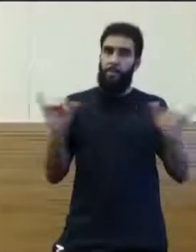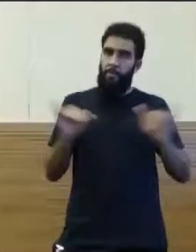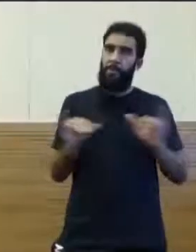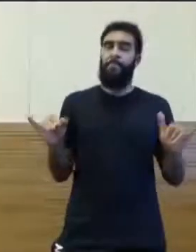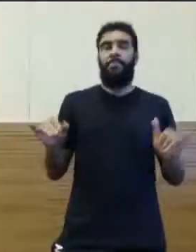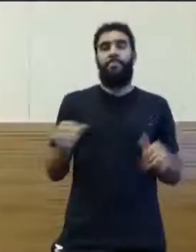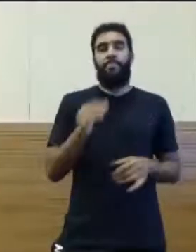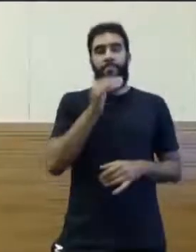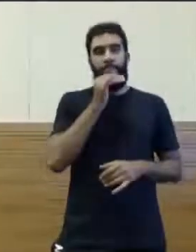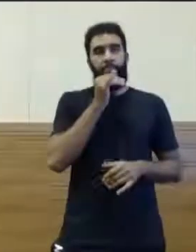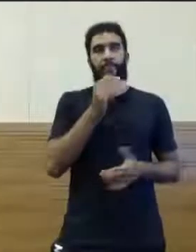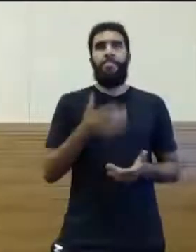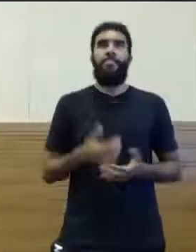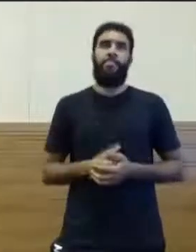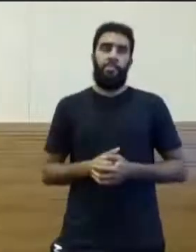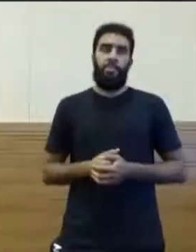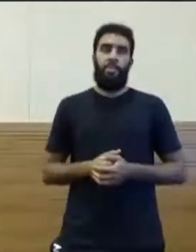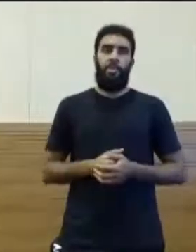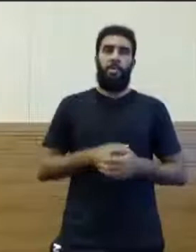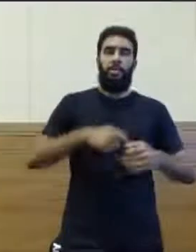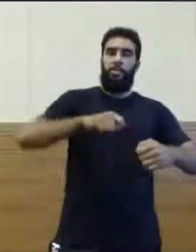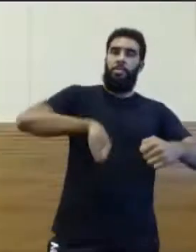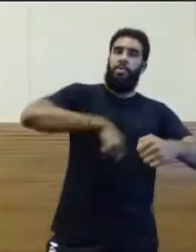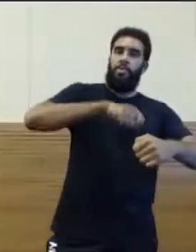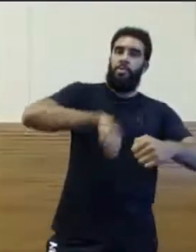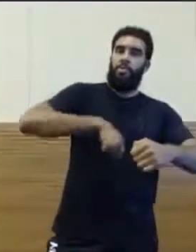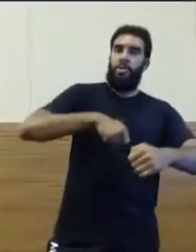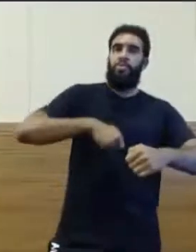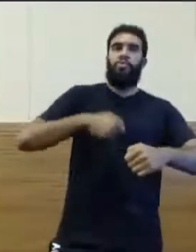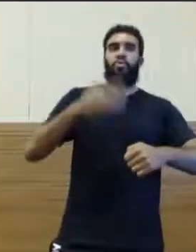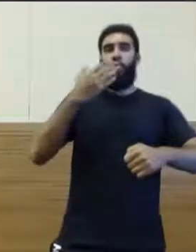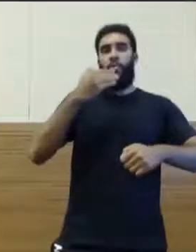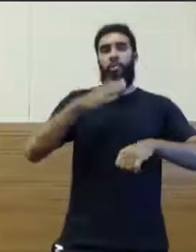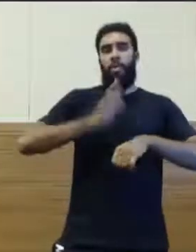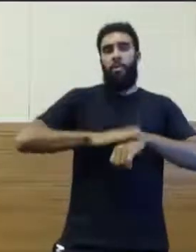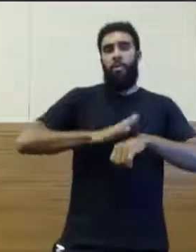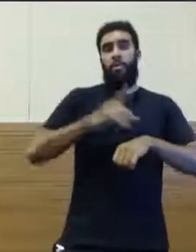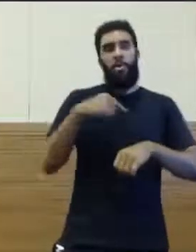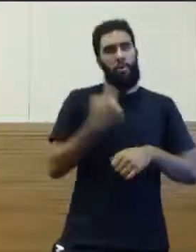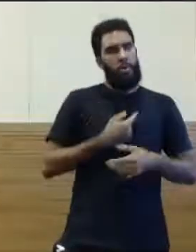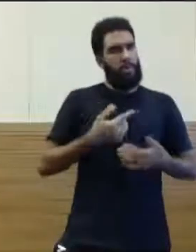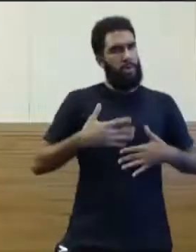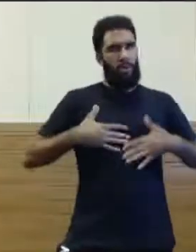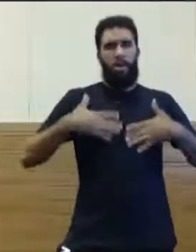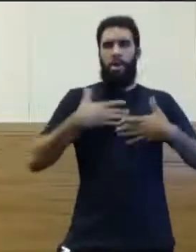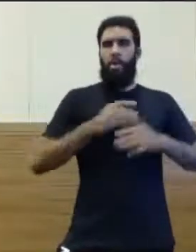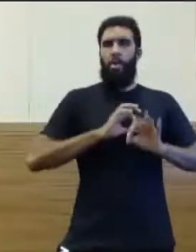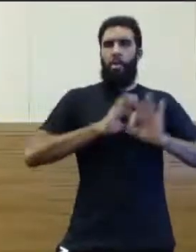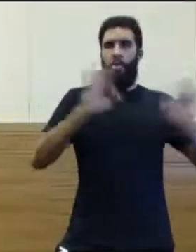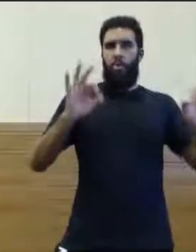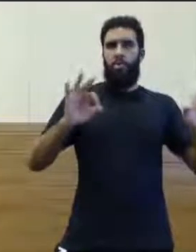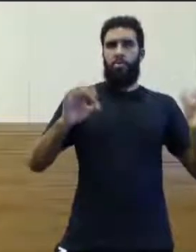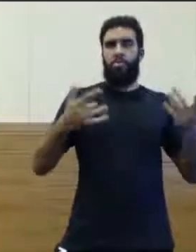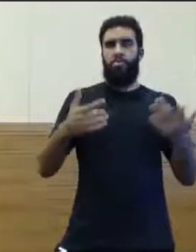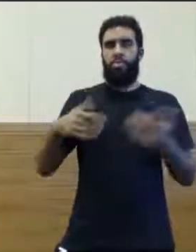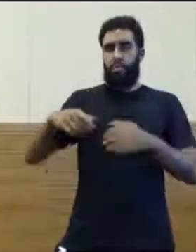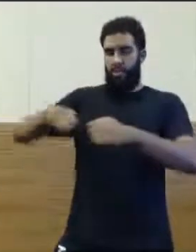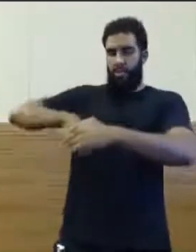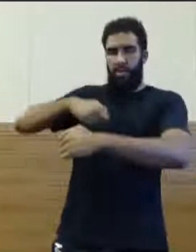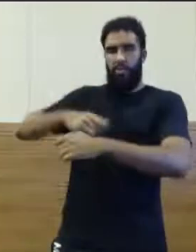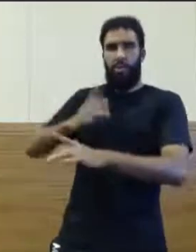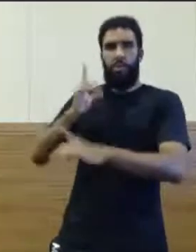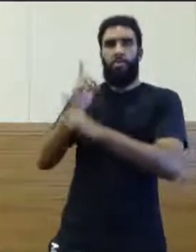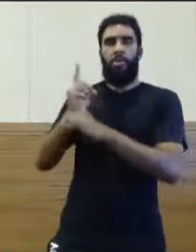a message. We see a message, for example, to cook your own food is good